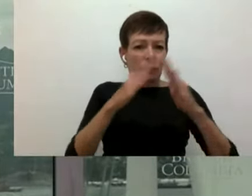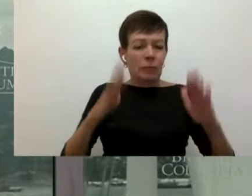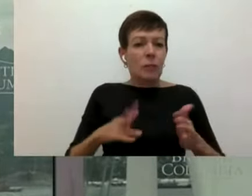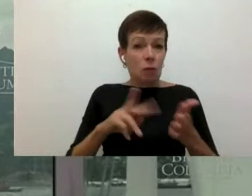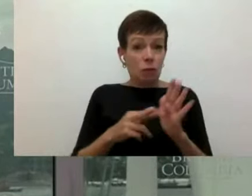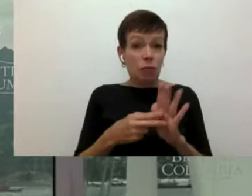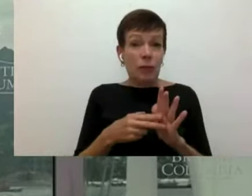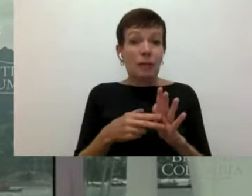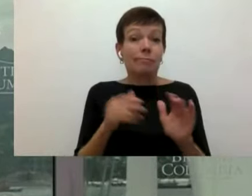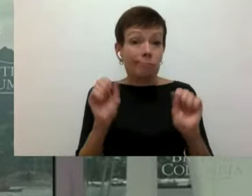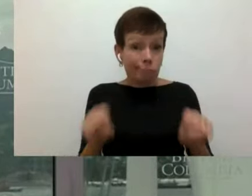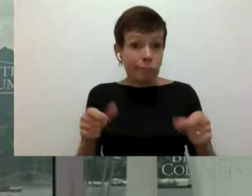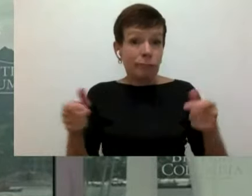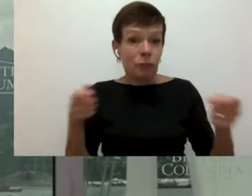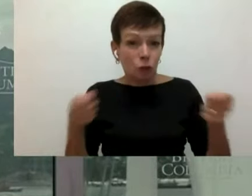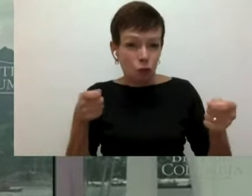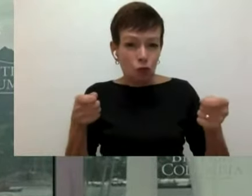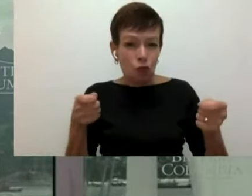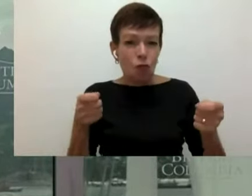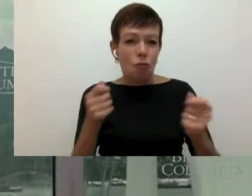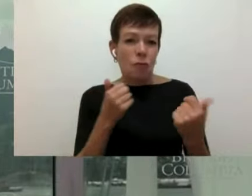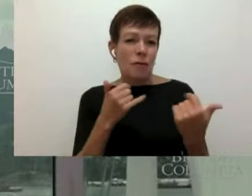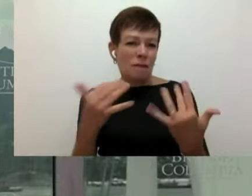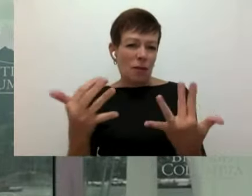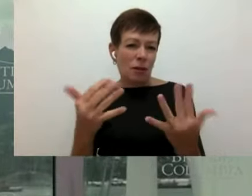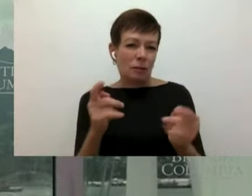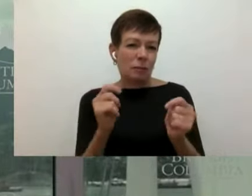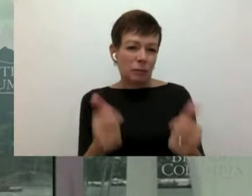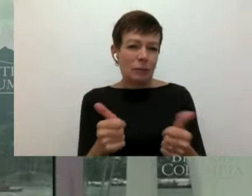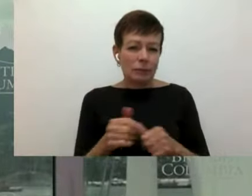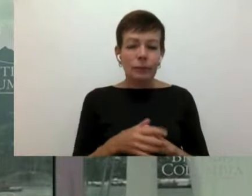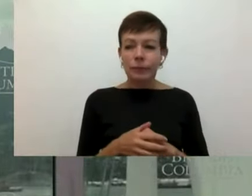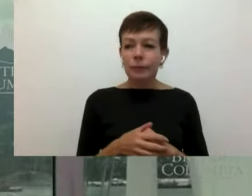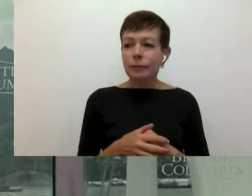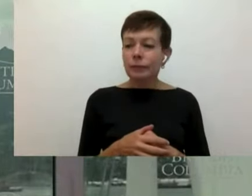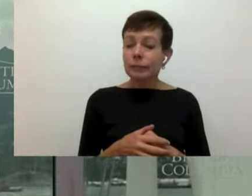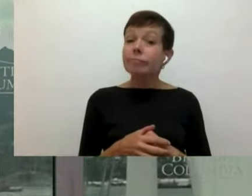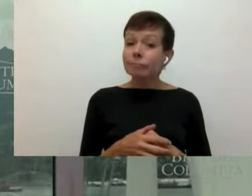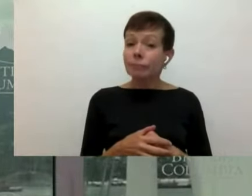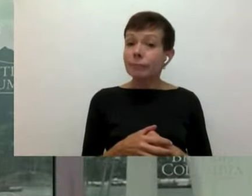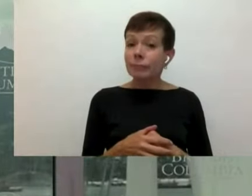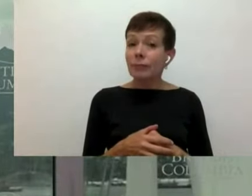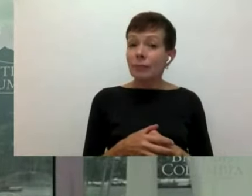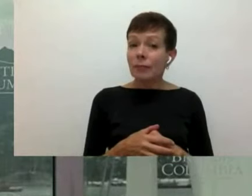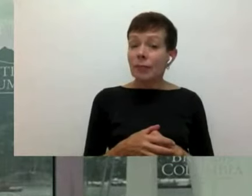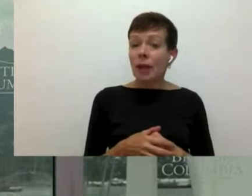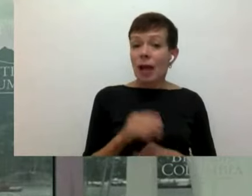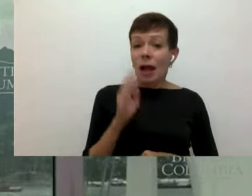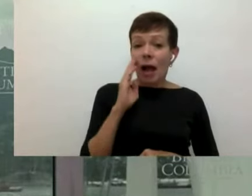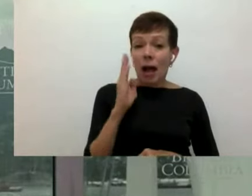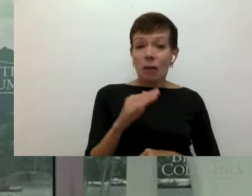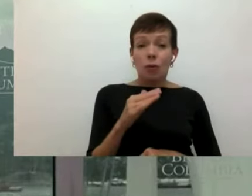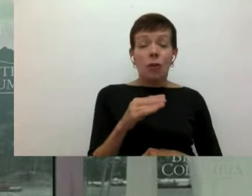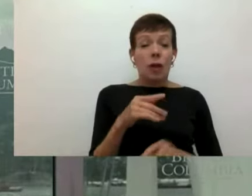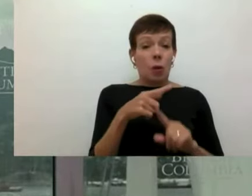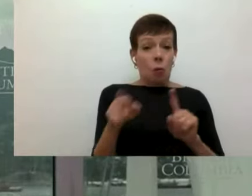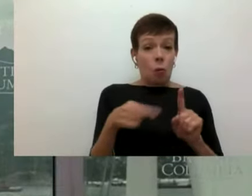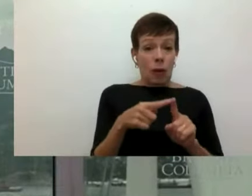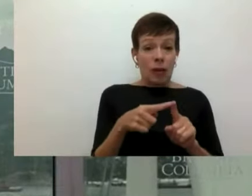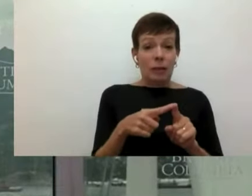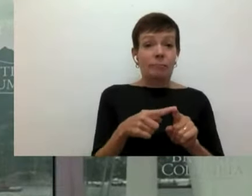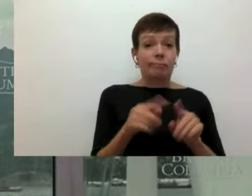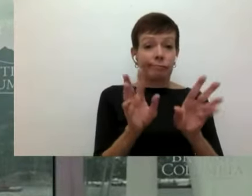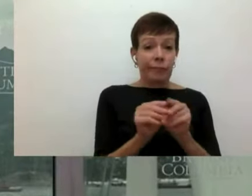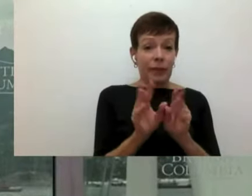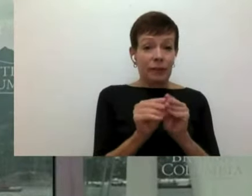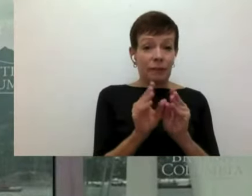bring that fire under control very quickly. I expect that this will be the subject of